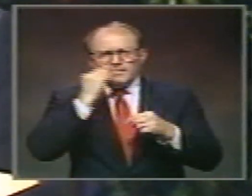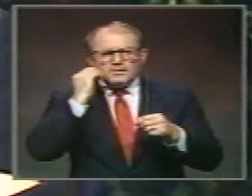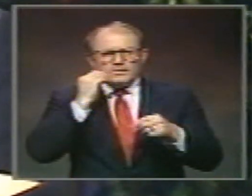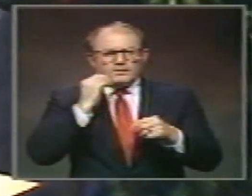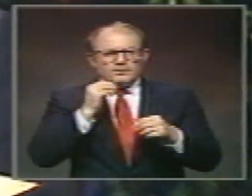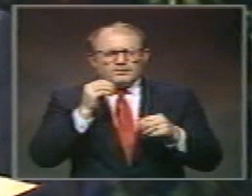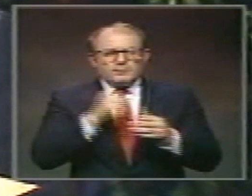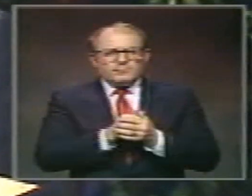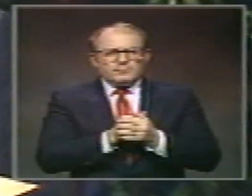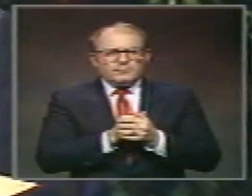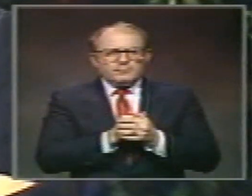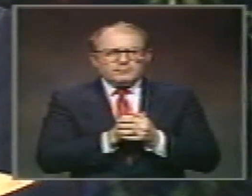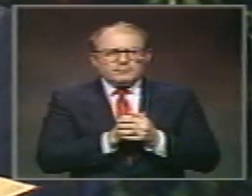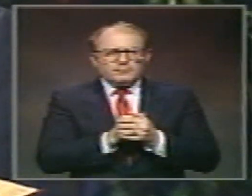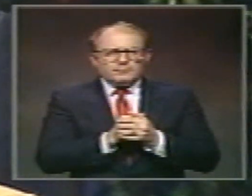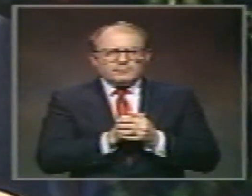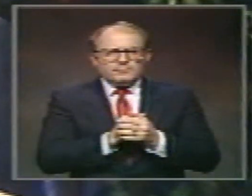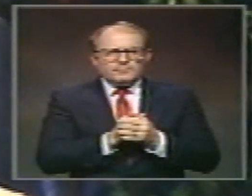house?